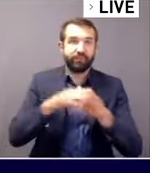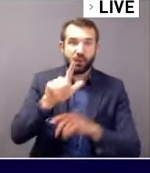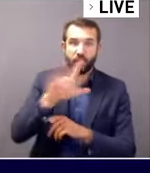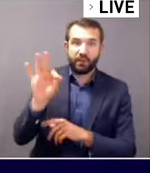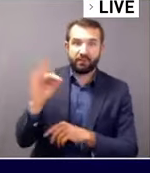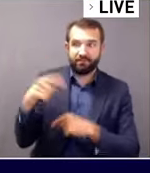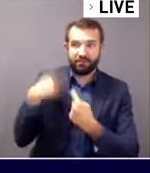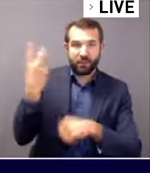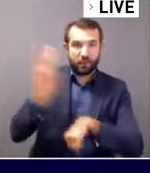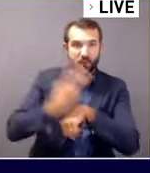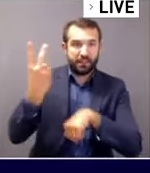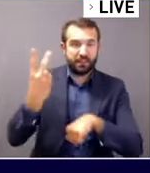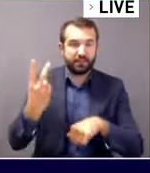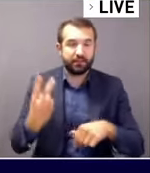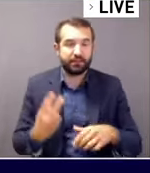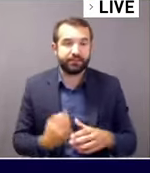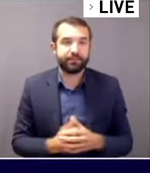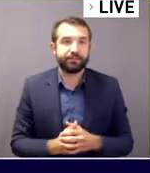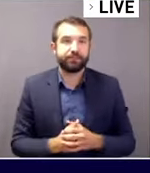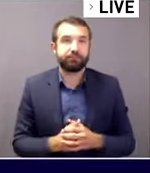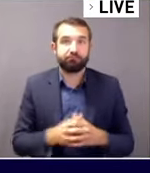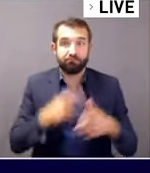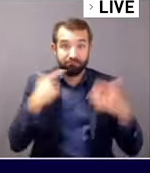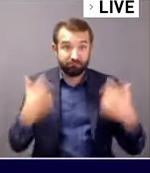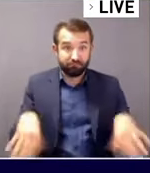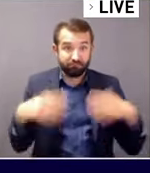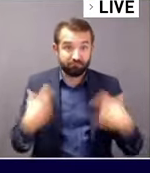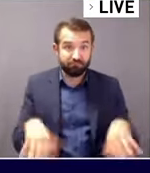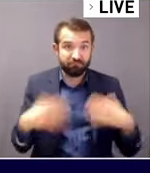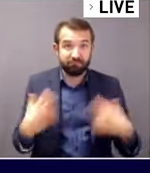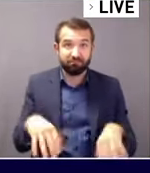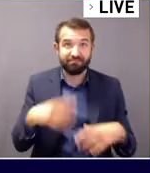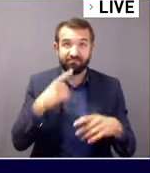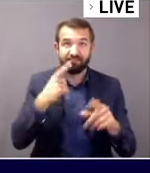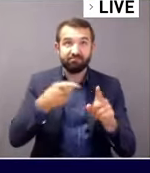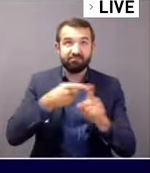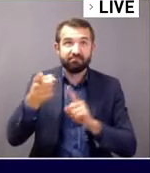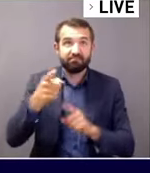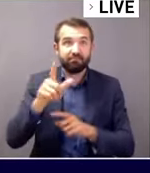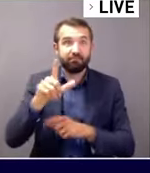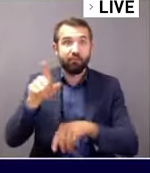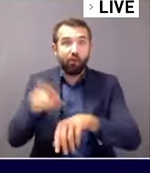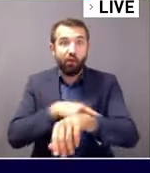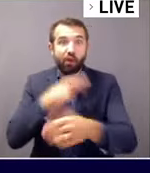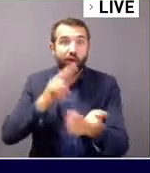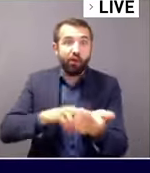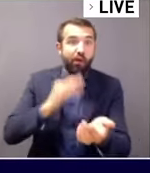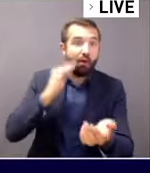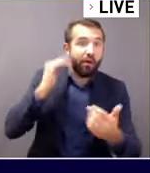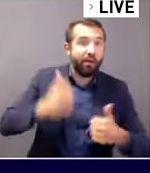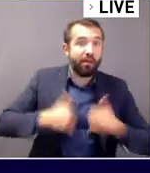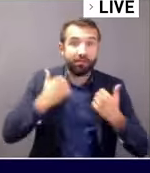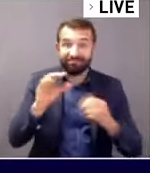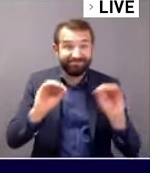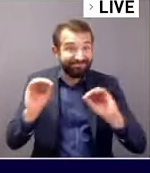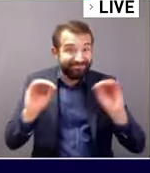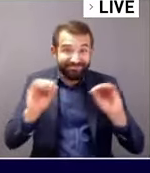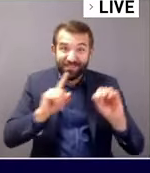not a phenomenon that's limited to long-term care facilities or even limited to congregate care settings.